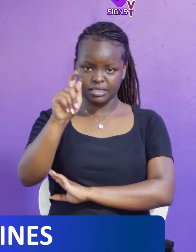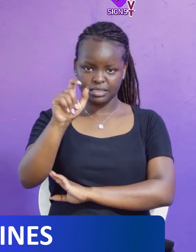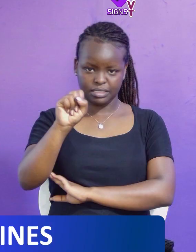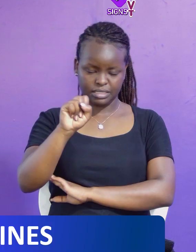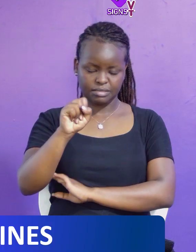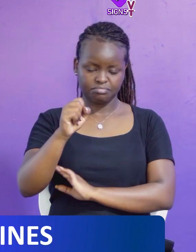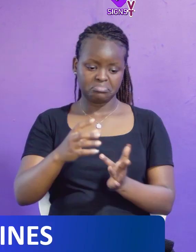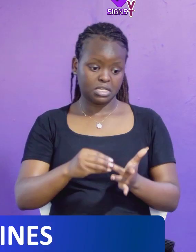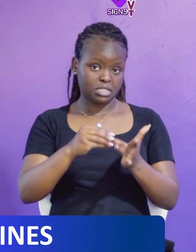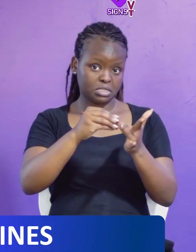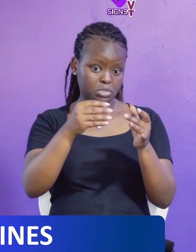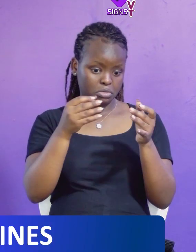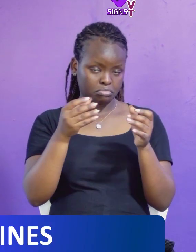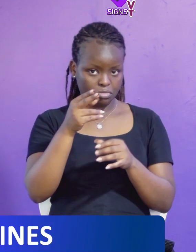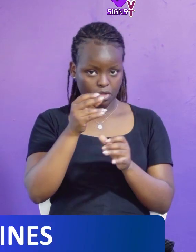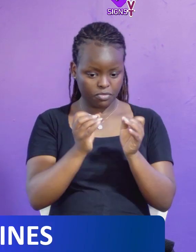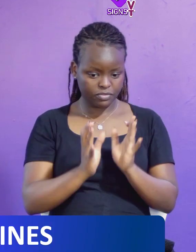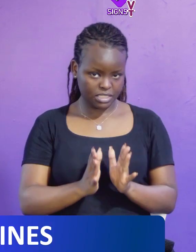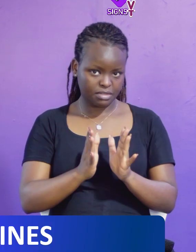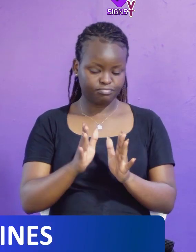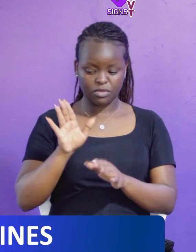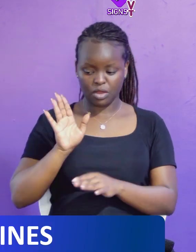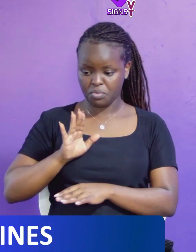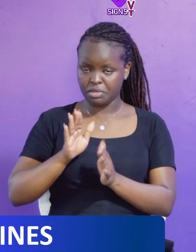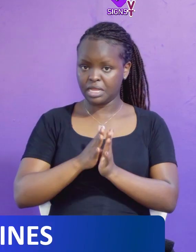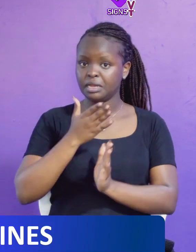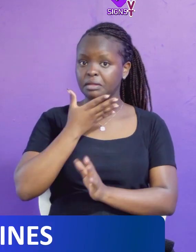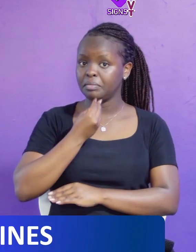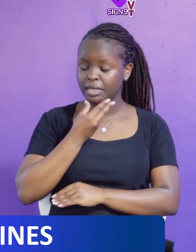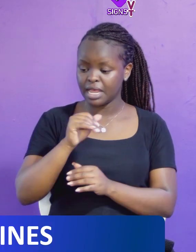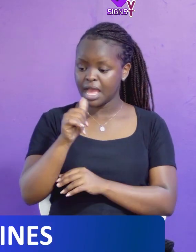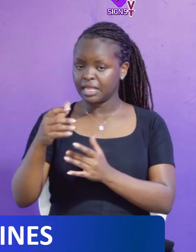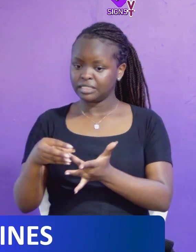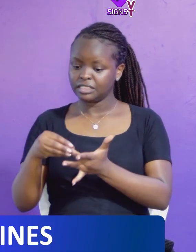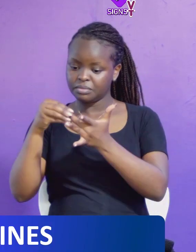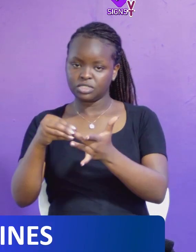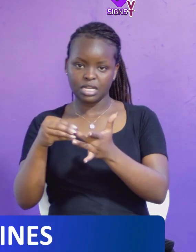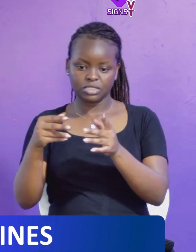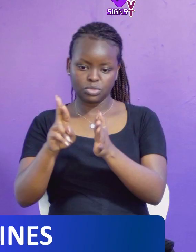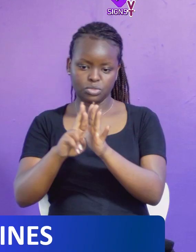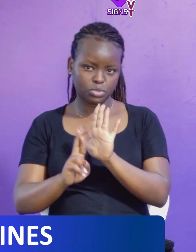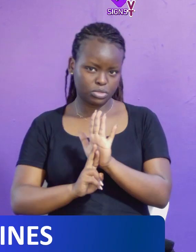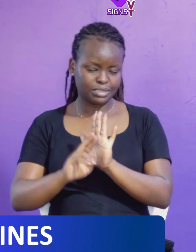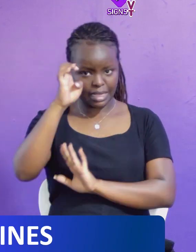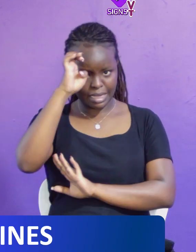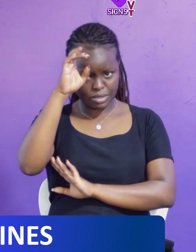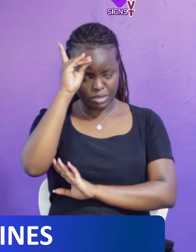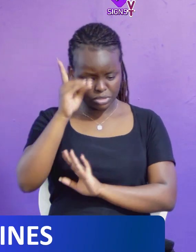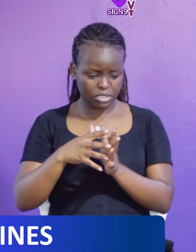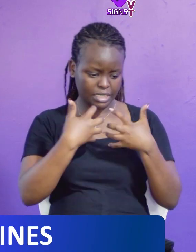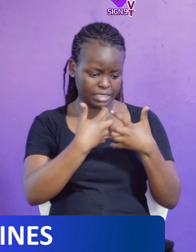officers, tradesmen and women, and other specialized roles in fields such as education,